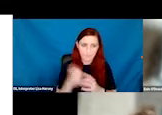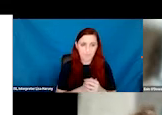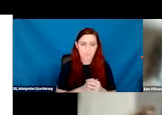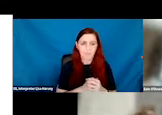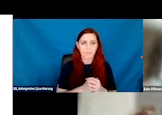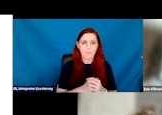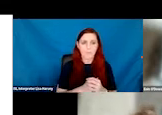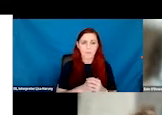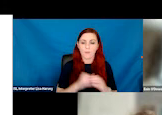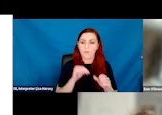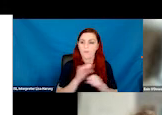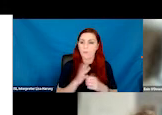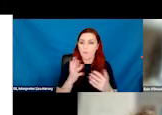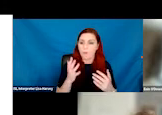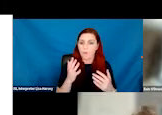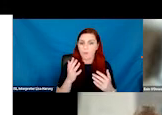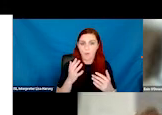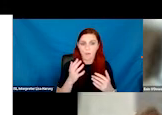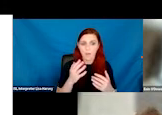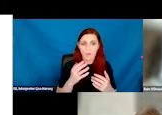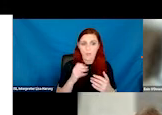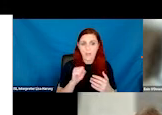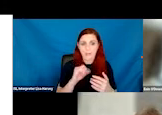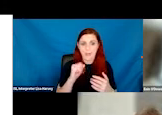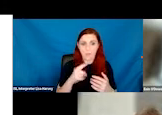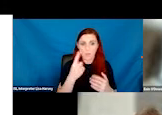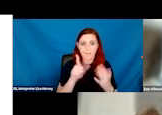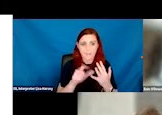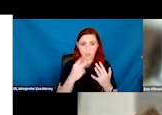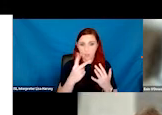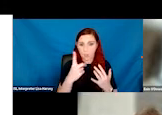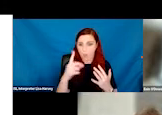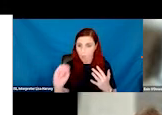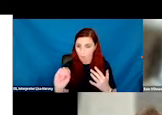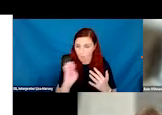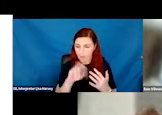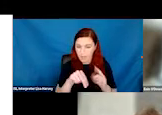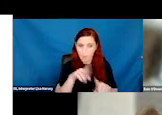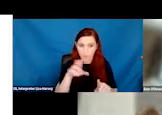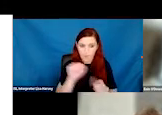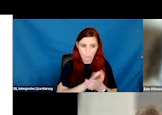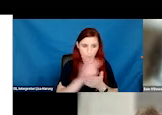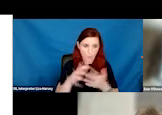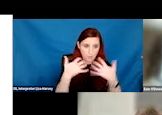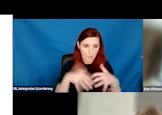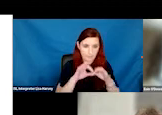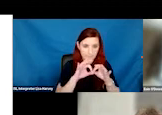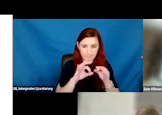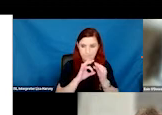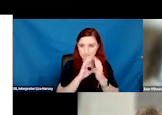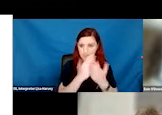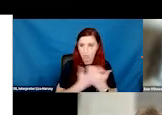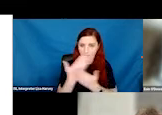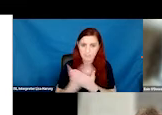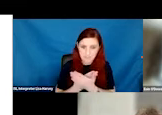In the context of EN 17210, we may publish technical guidance documents. Those technical guidance documents are